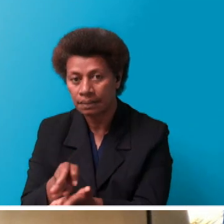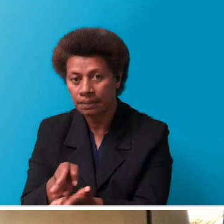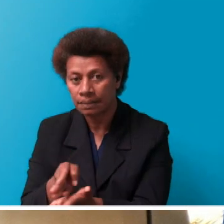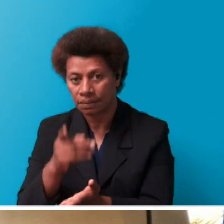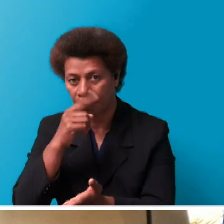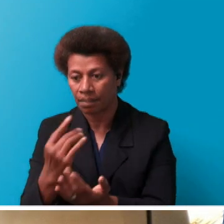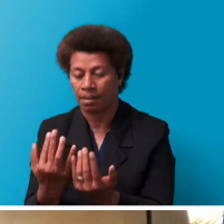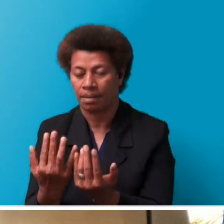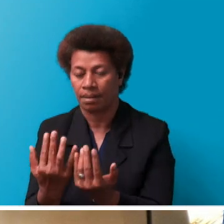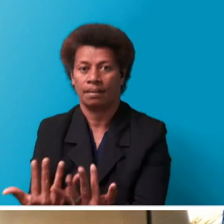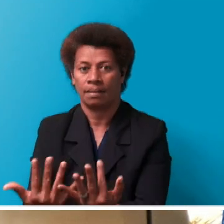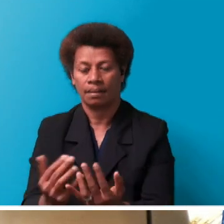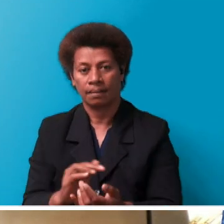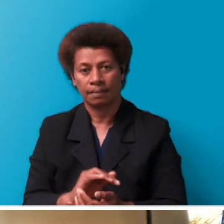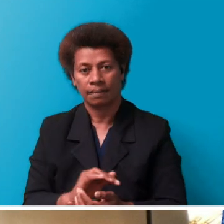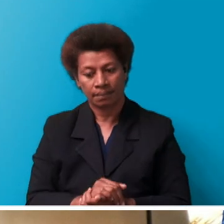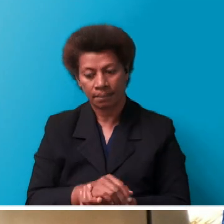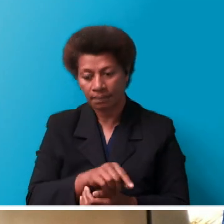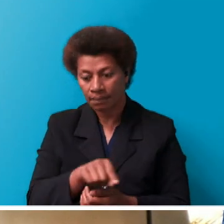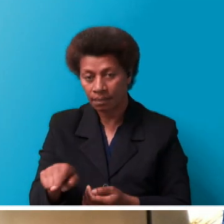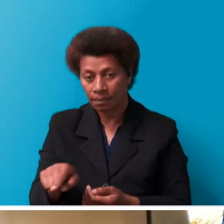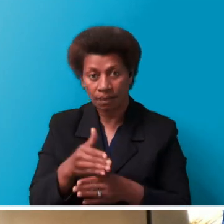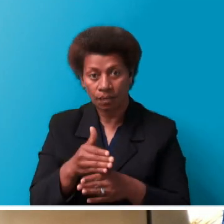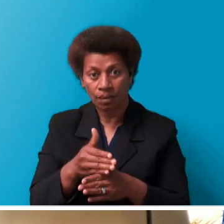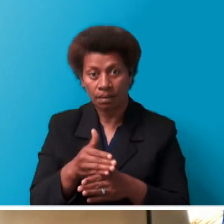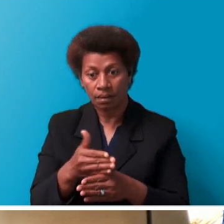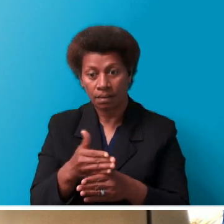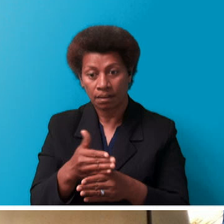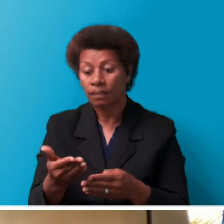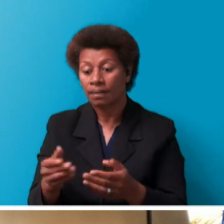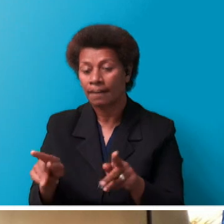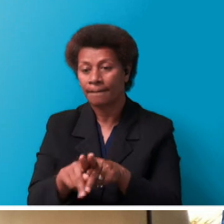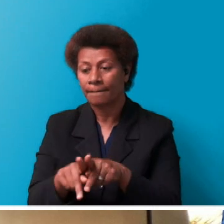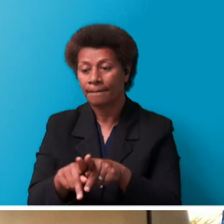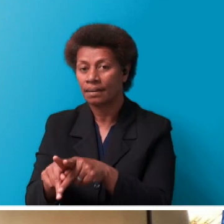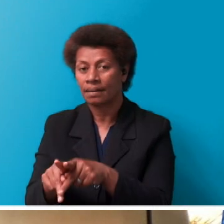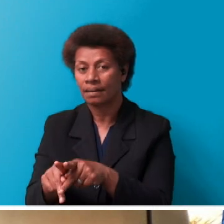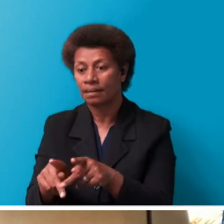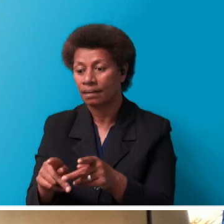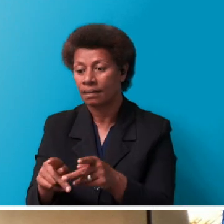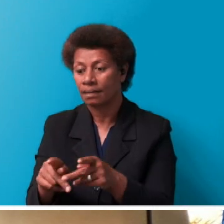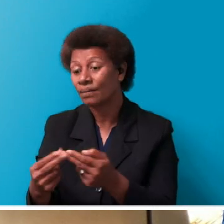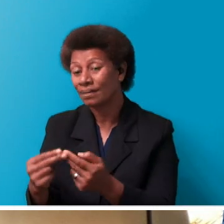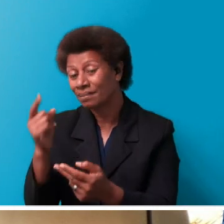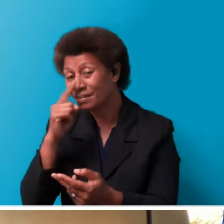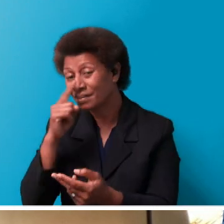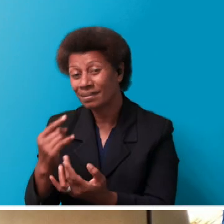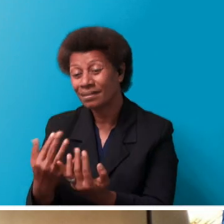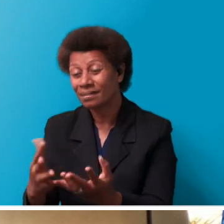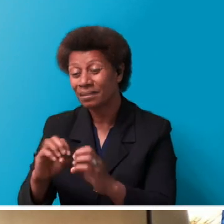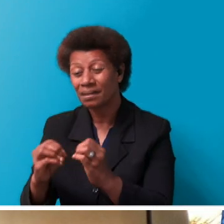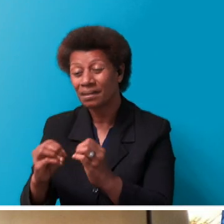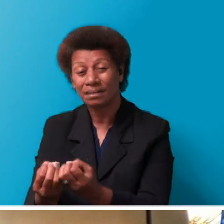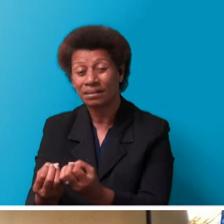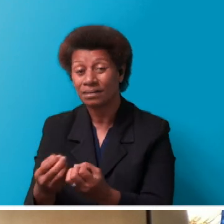institution, working in partnership with civilian authorities and not against them. This is the